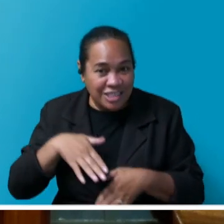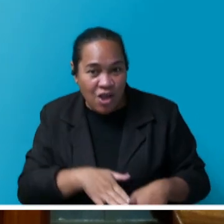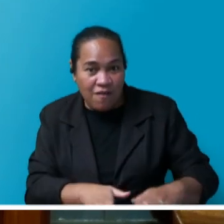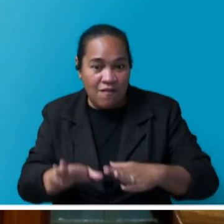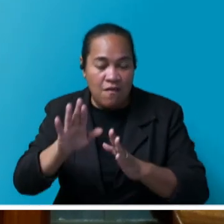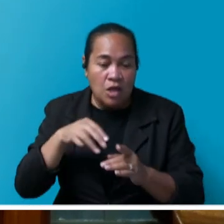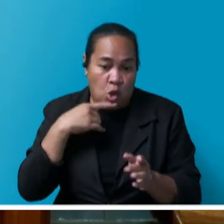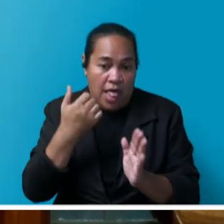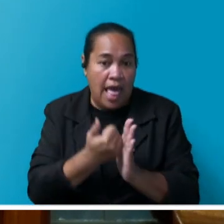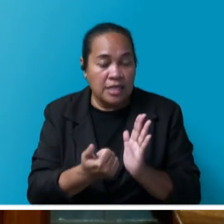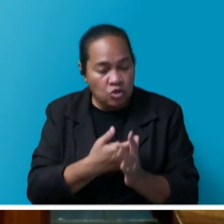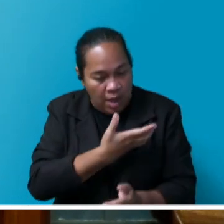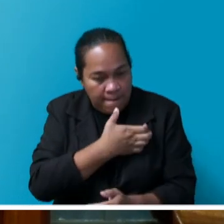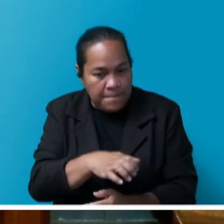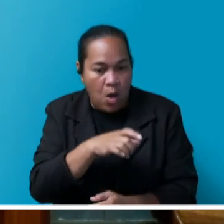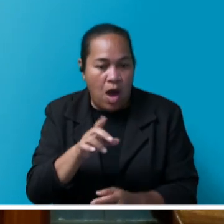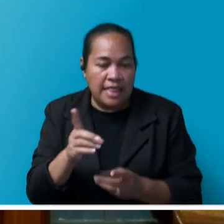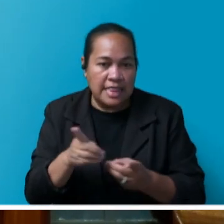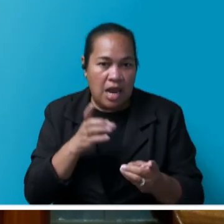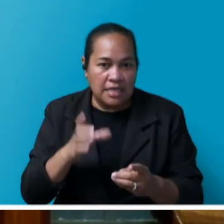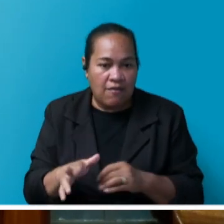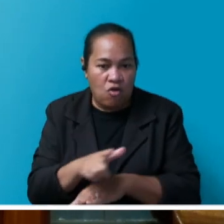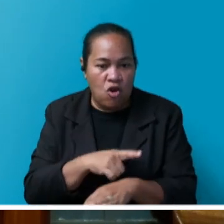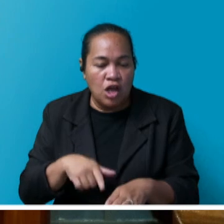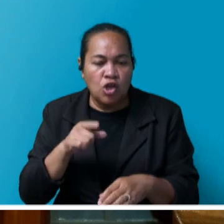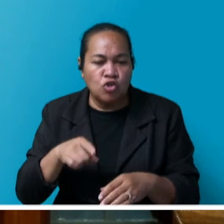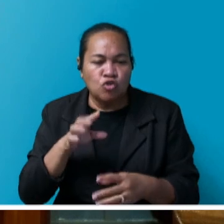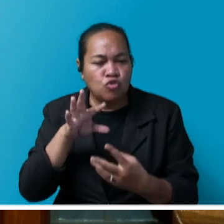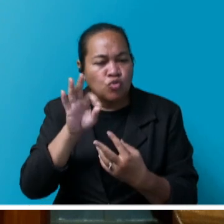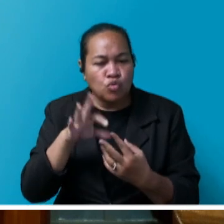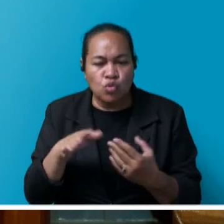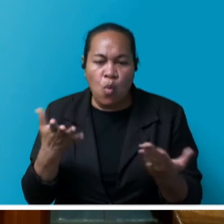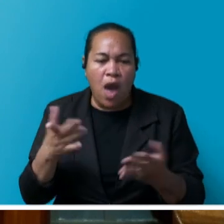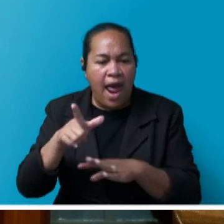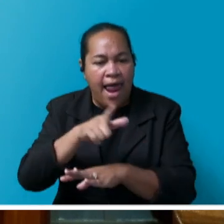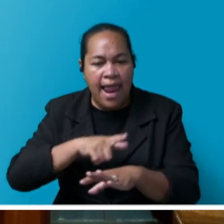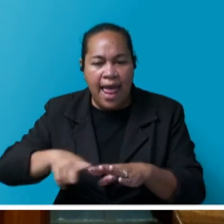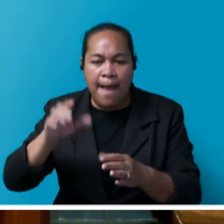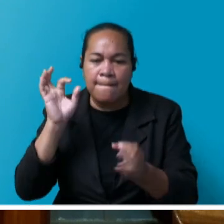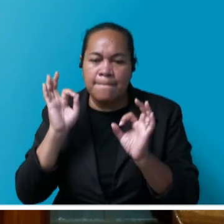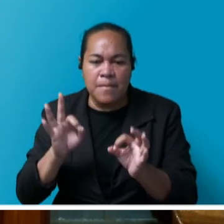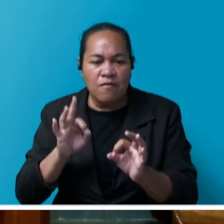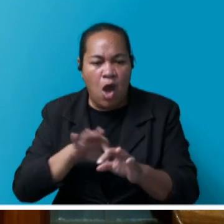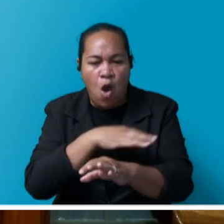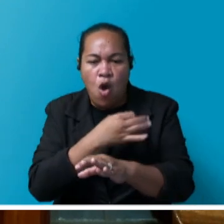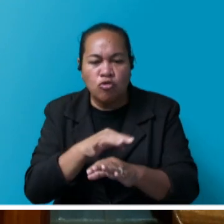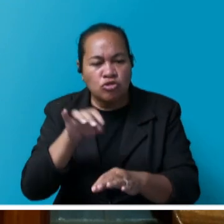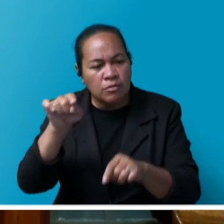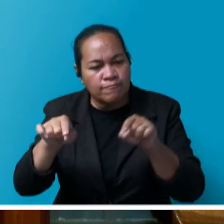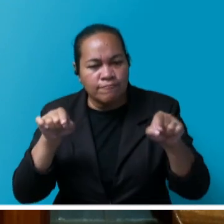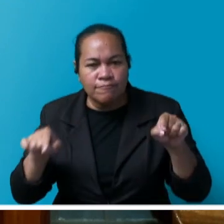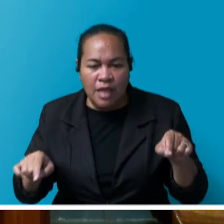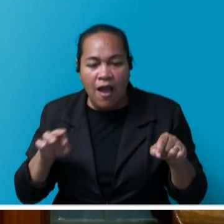Act empower the Director of Lands to designate surfing areas as well as facilitating open access to these areas, boosting